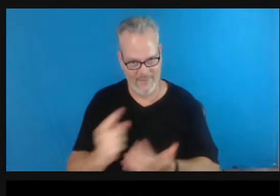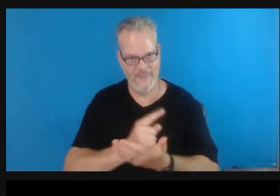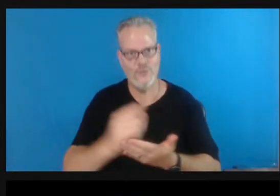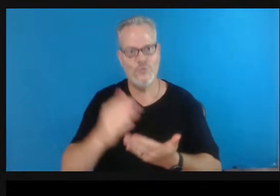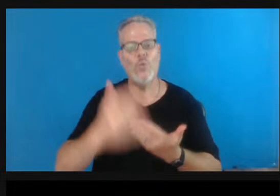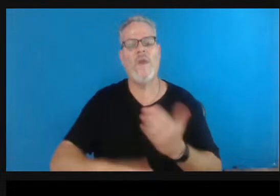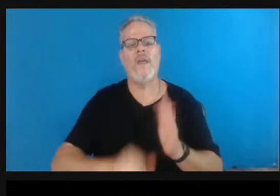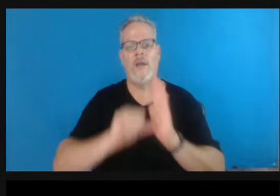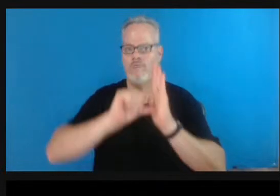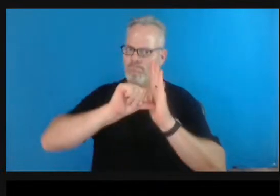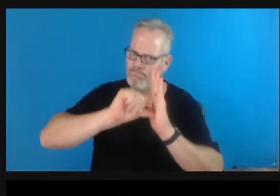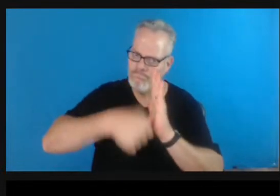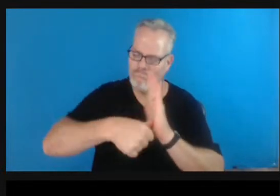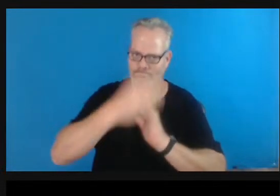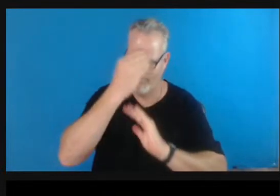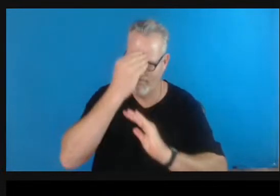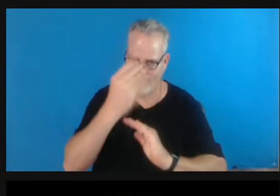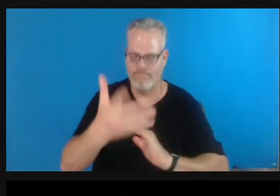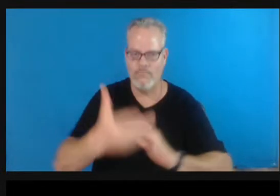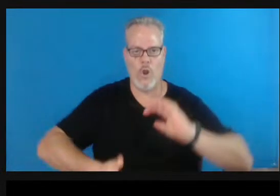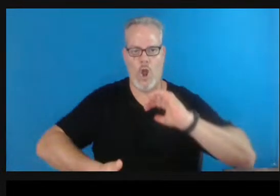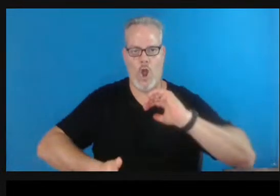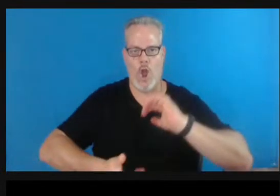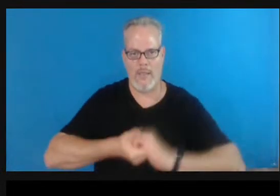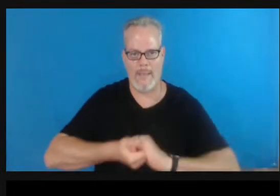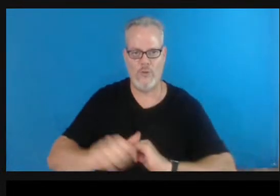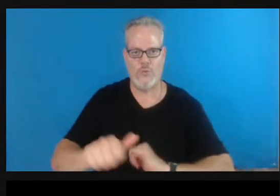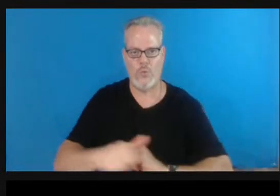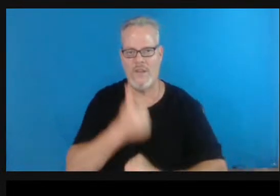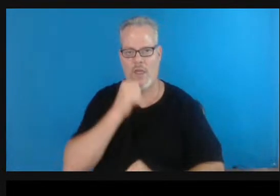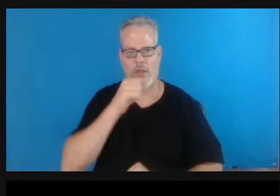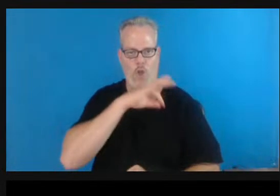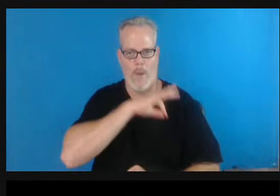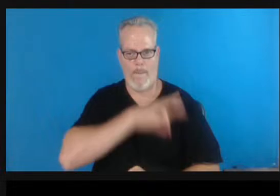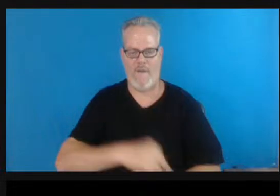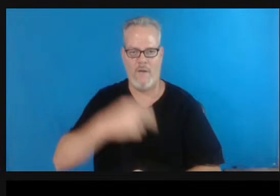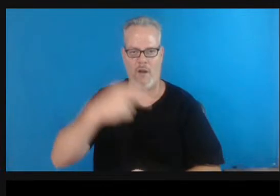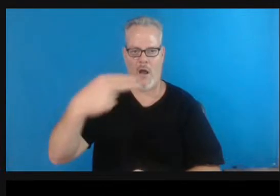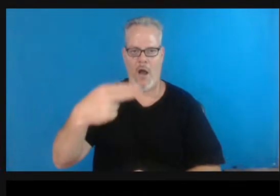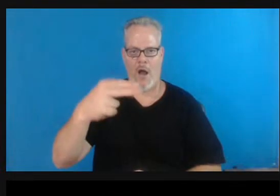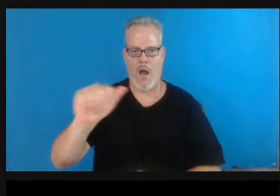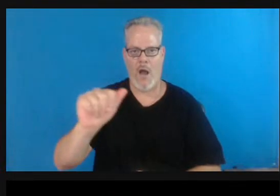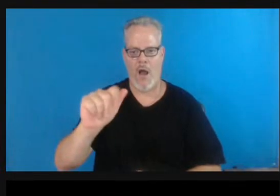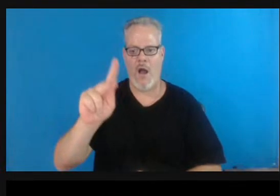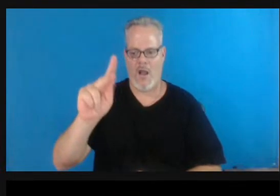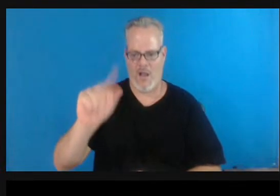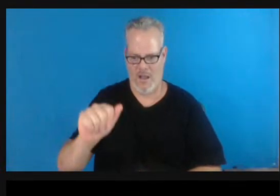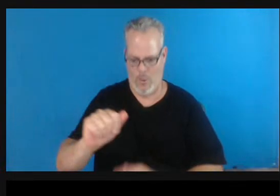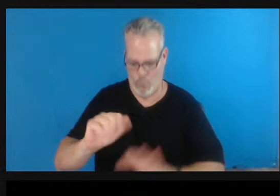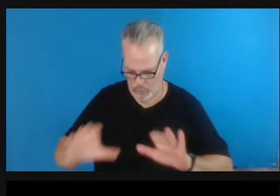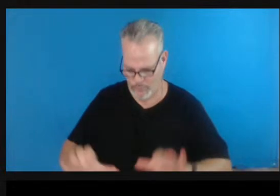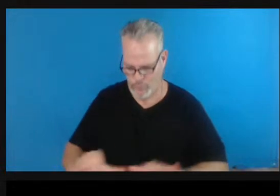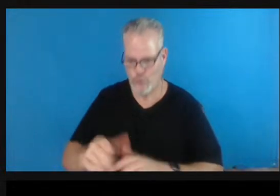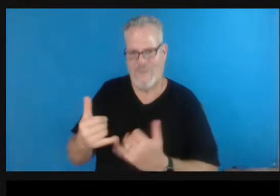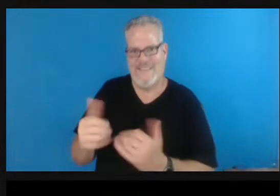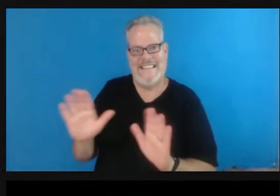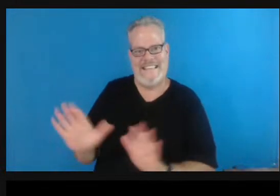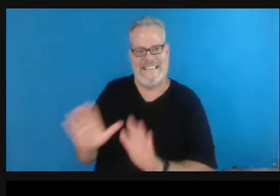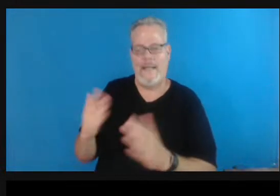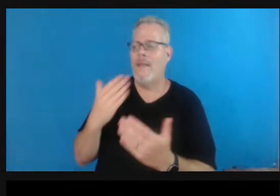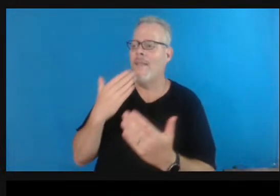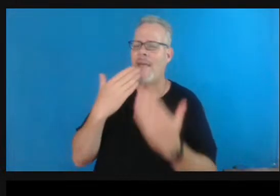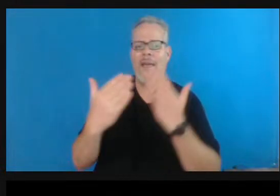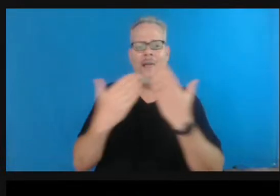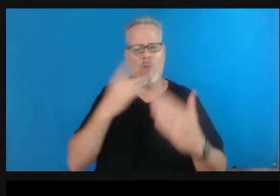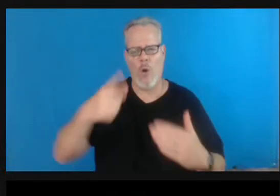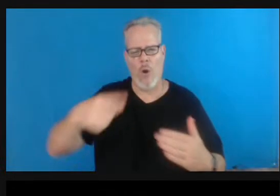we have a collaboration with another local nonprofit, Haka, and we'll be doing that on Sunday. Thank you to all of you